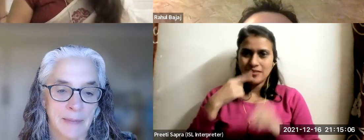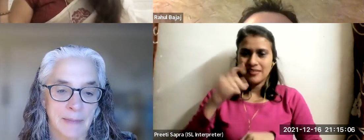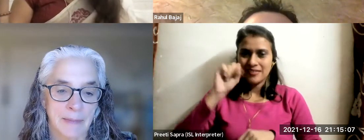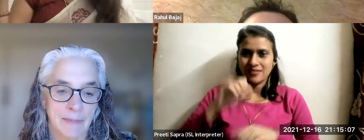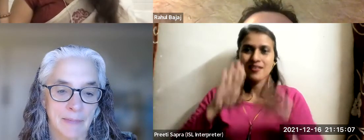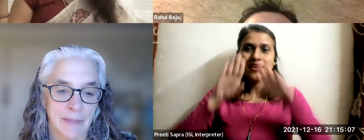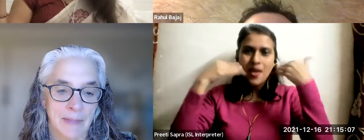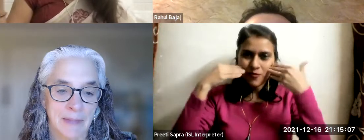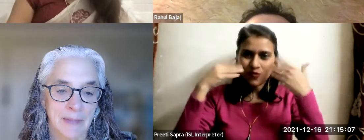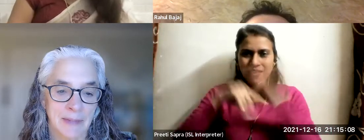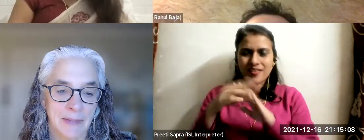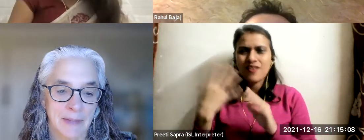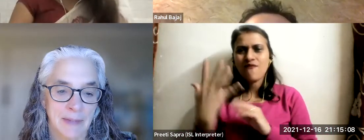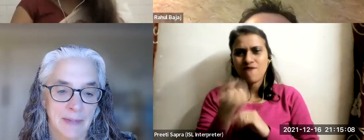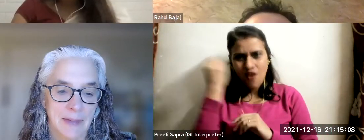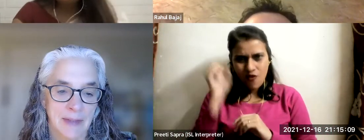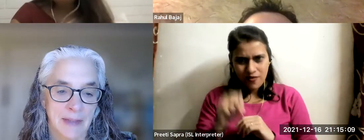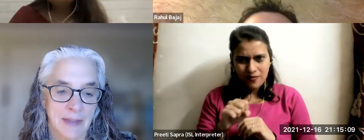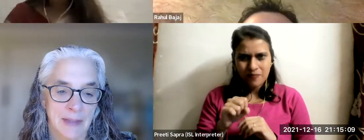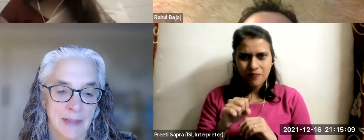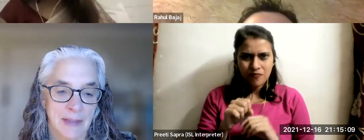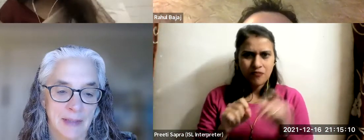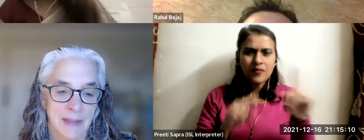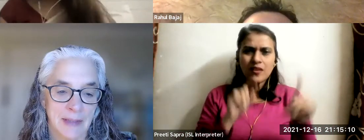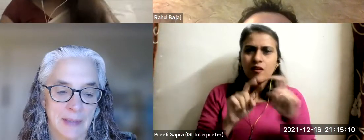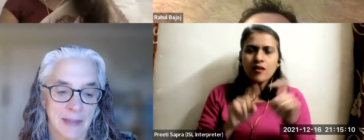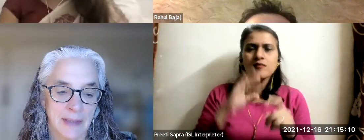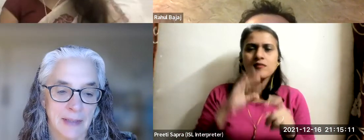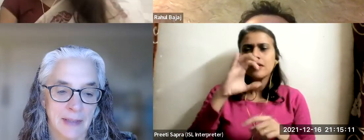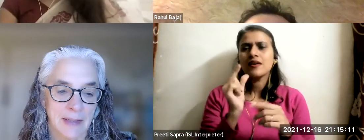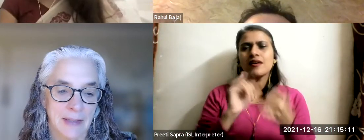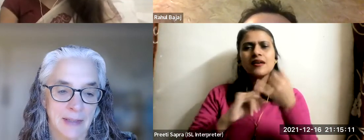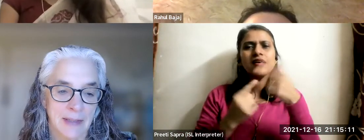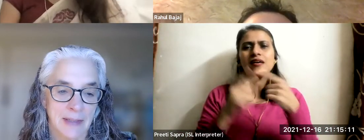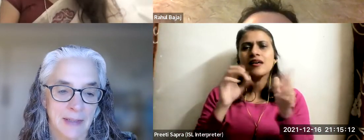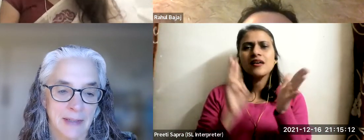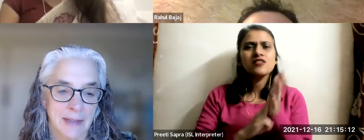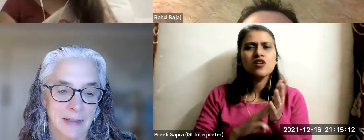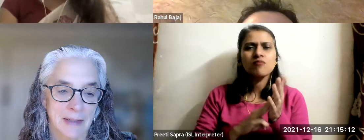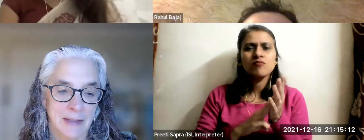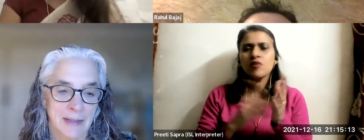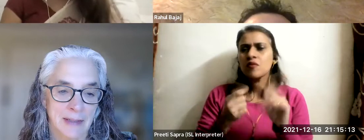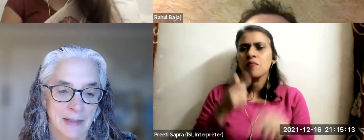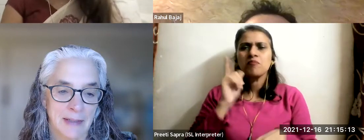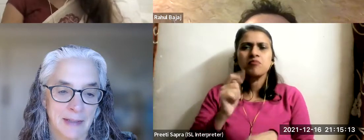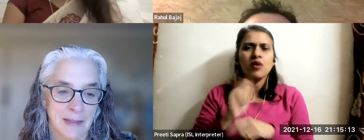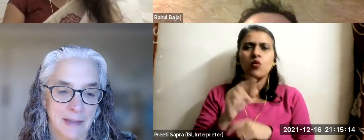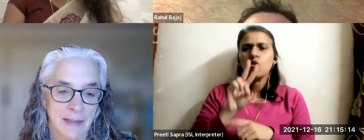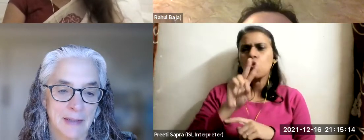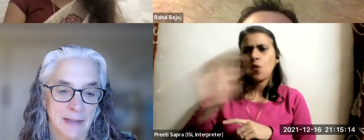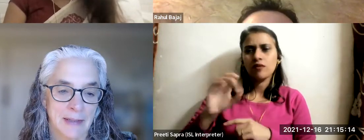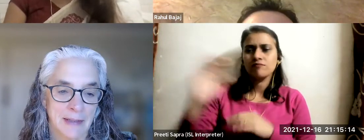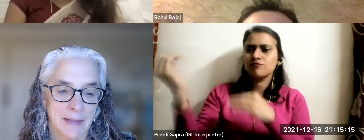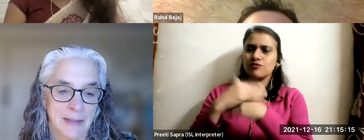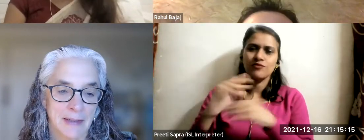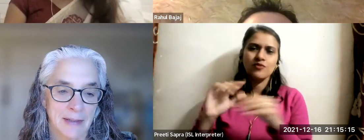print edition. You do have to go through customs, but there's no custom duty. So do order your copy. It takes about 2 weeks to get to you, but